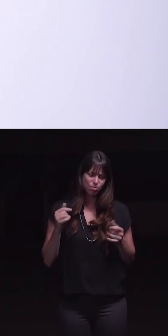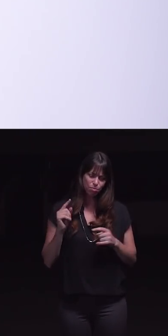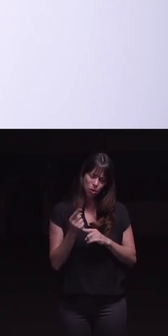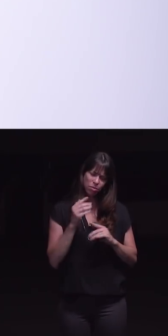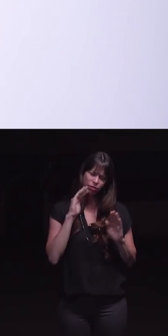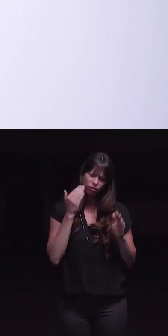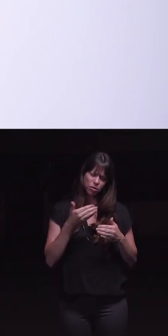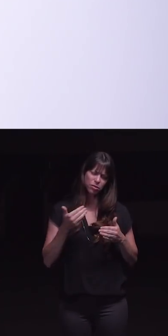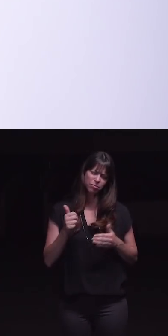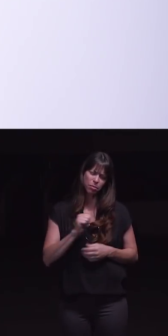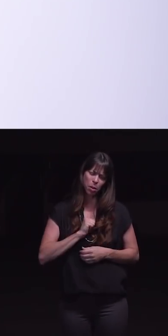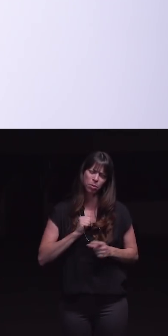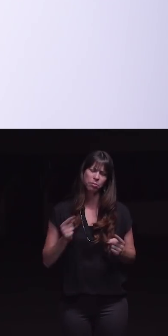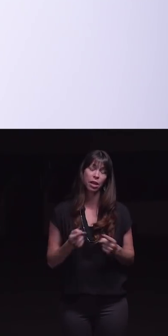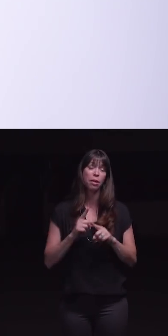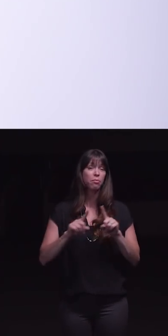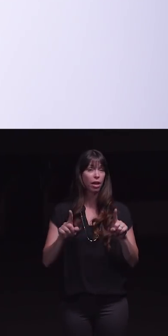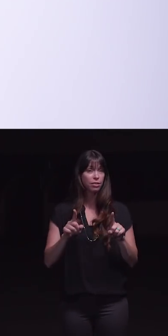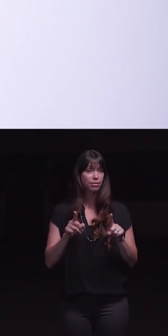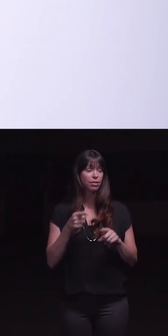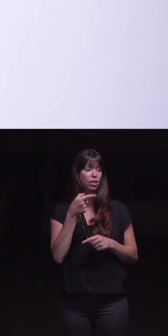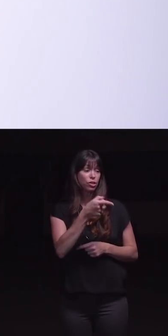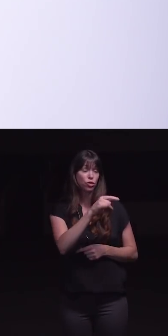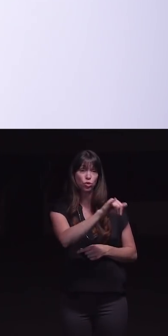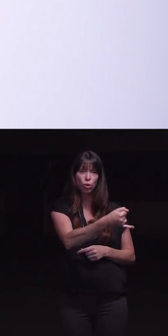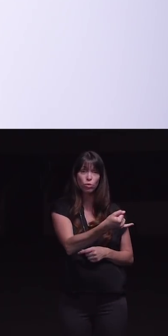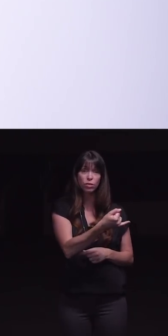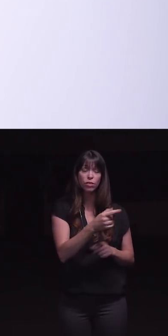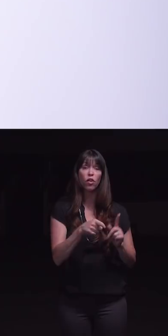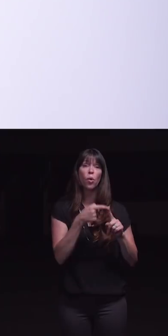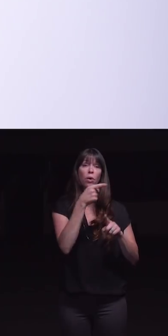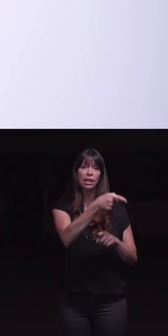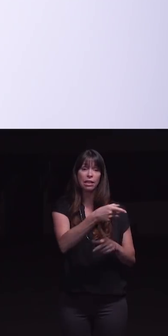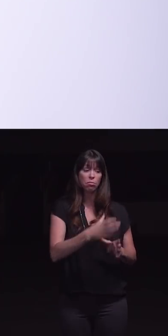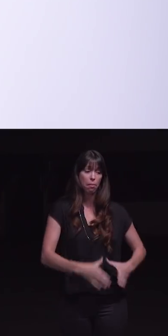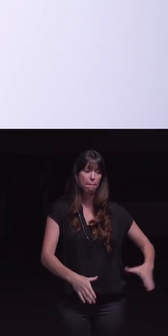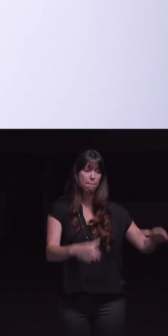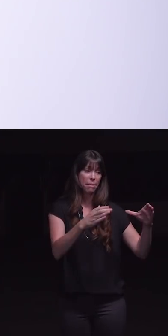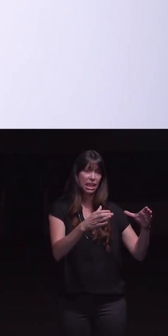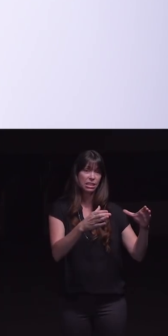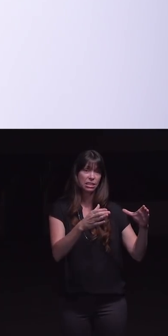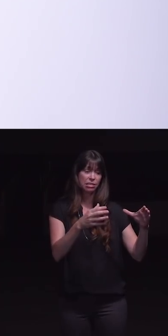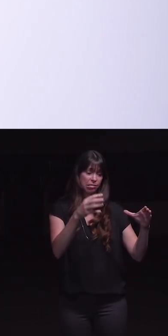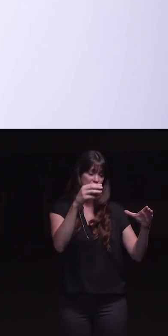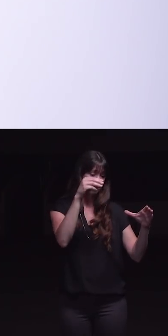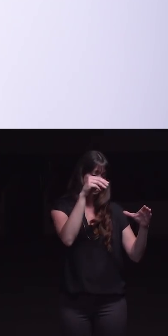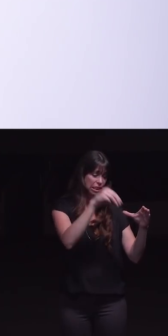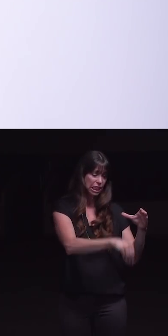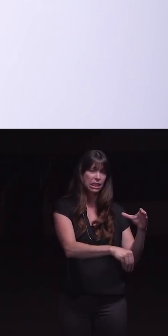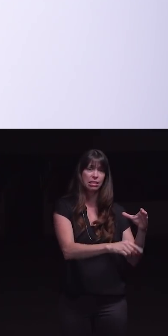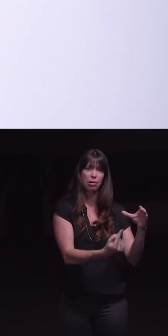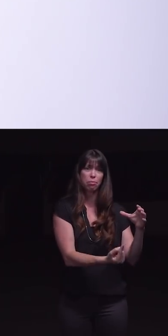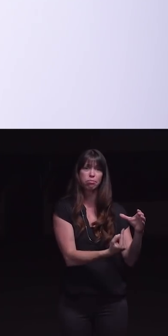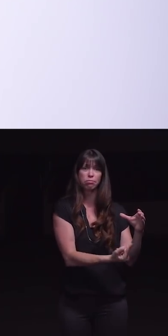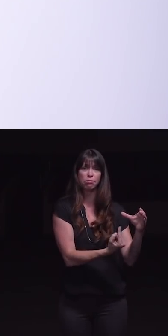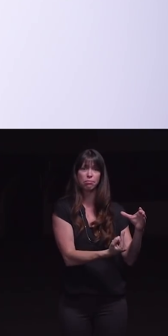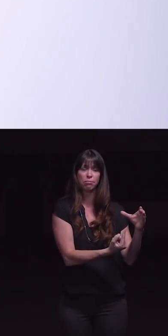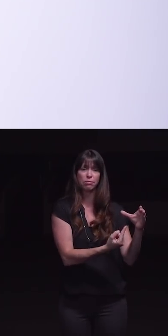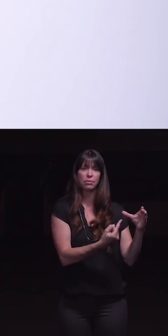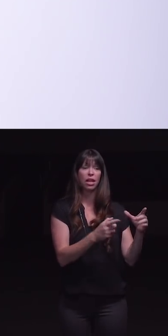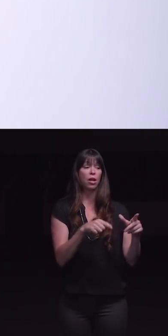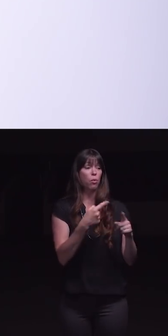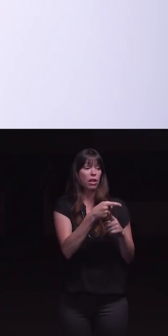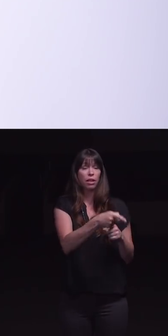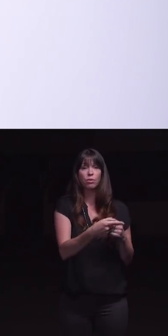But if you think about Joseph, when he was in the pit that his brothers threw him, like he was in the pit. When he was in the